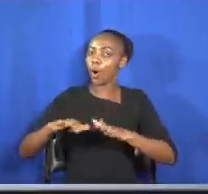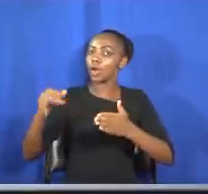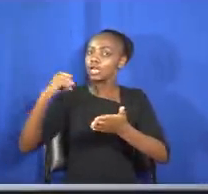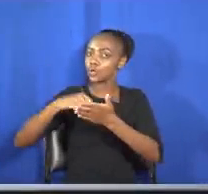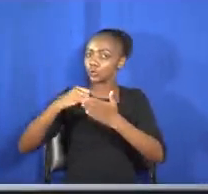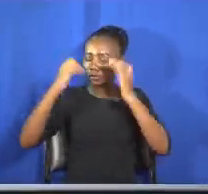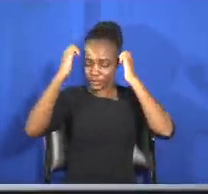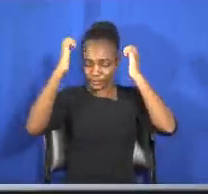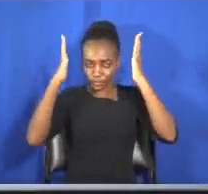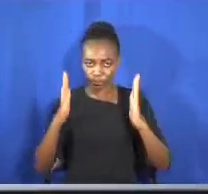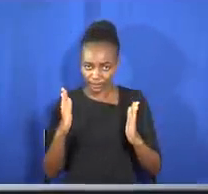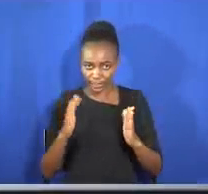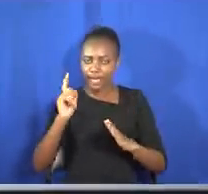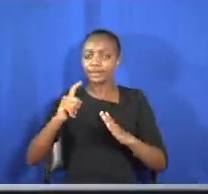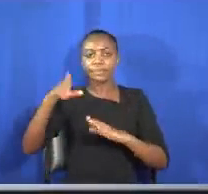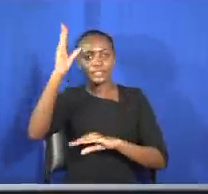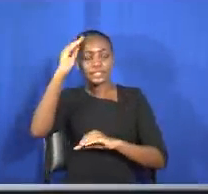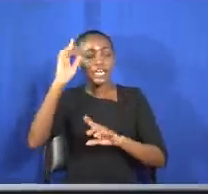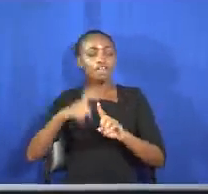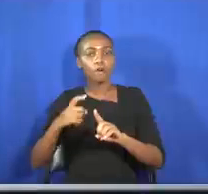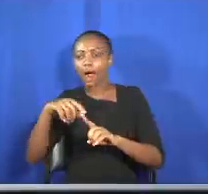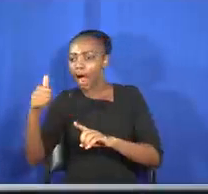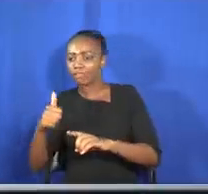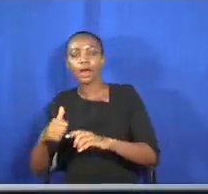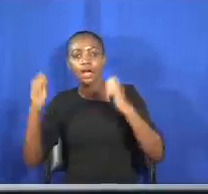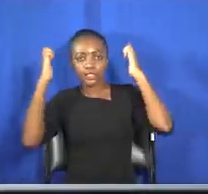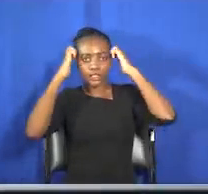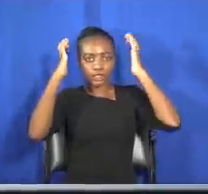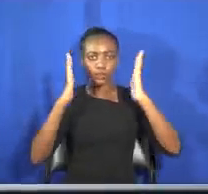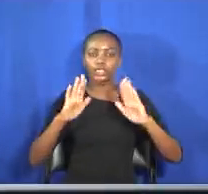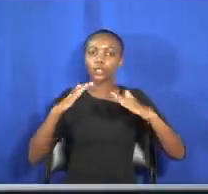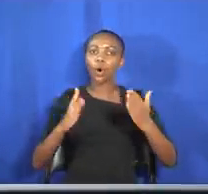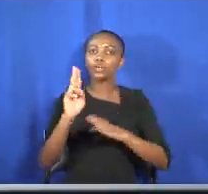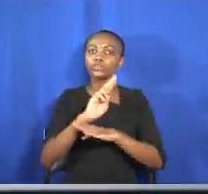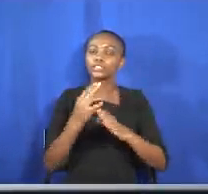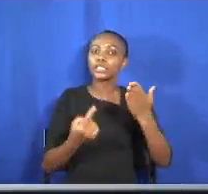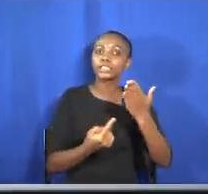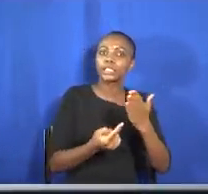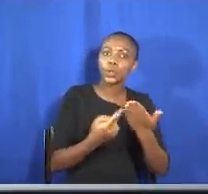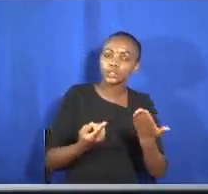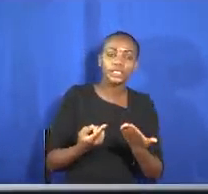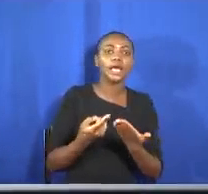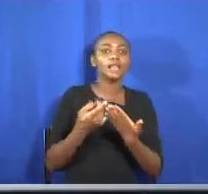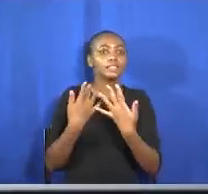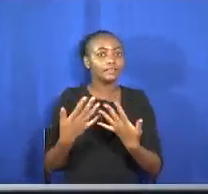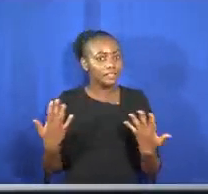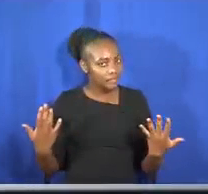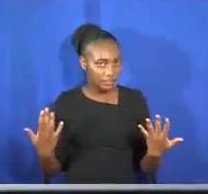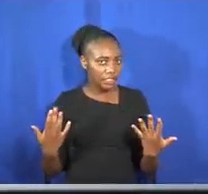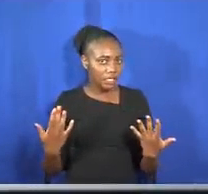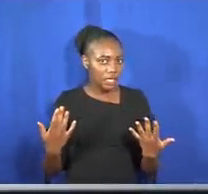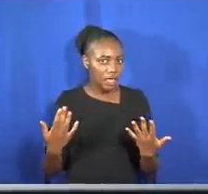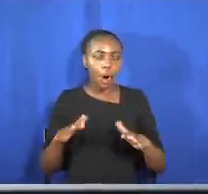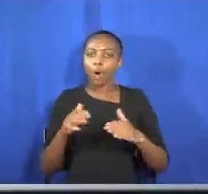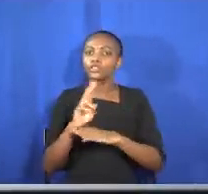Then learner learning from their fellow peers. Learner learning from maybe using digital devices.